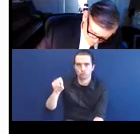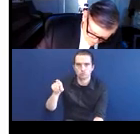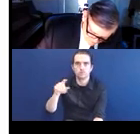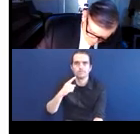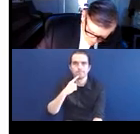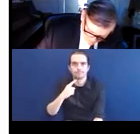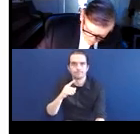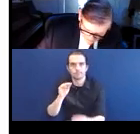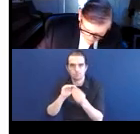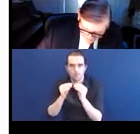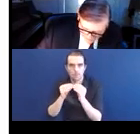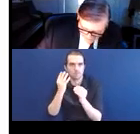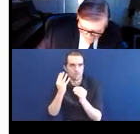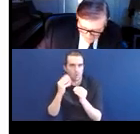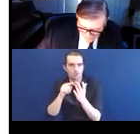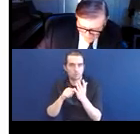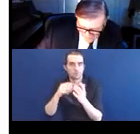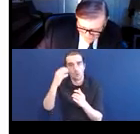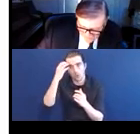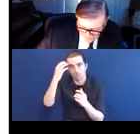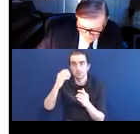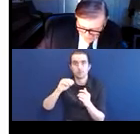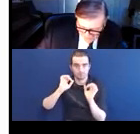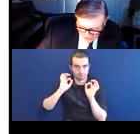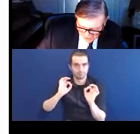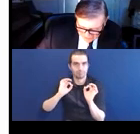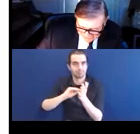been prescribed, hence the law is unenforceable.